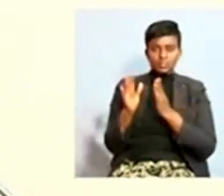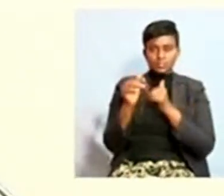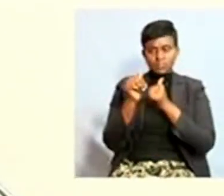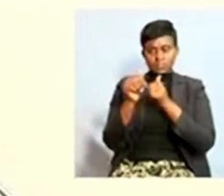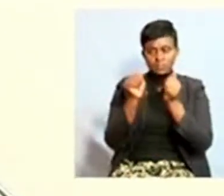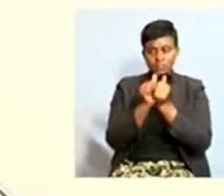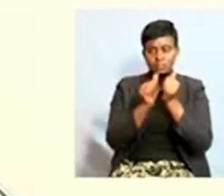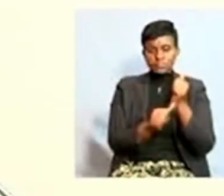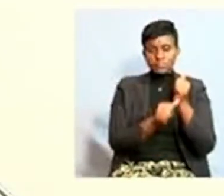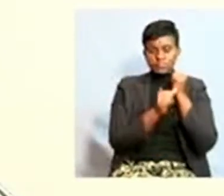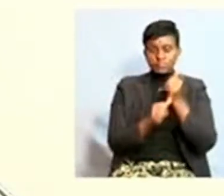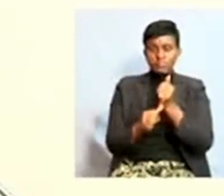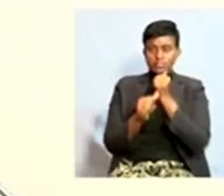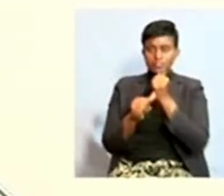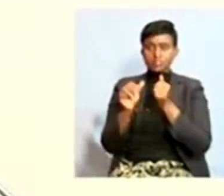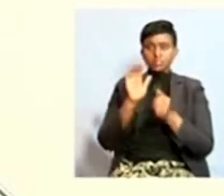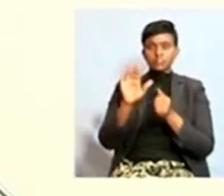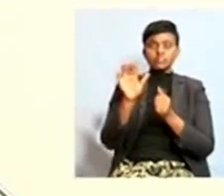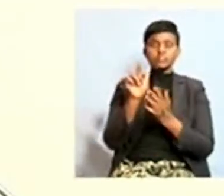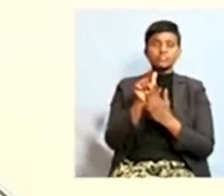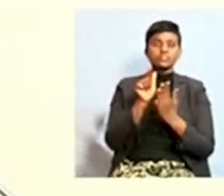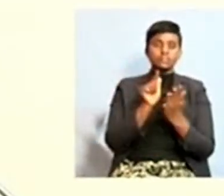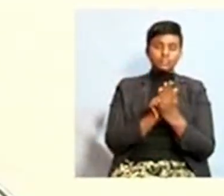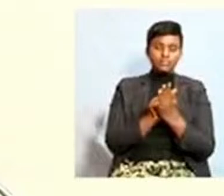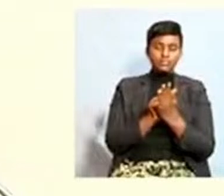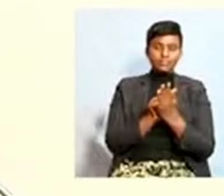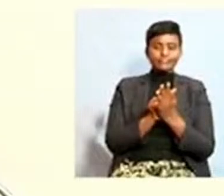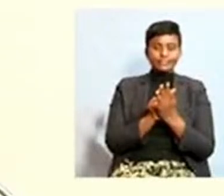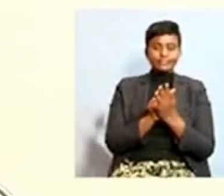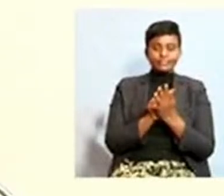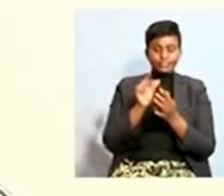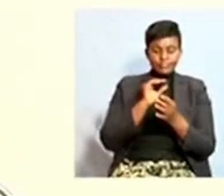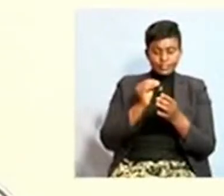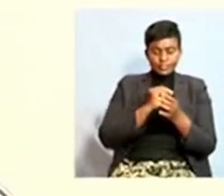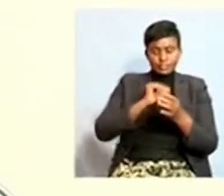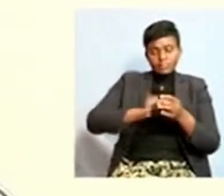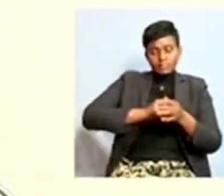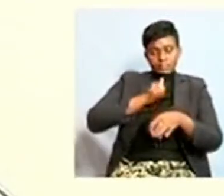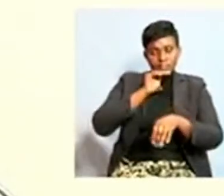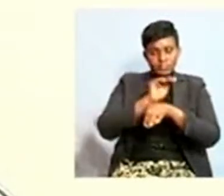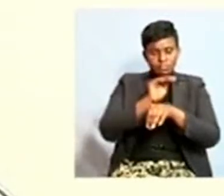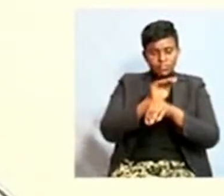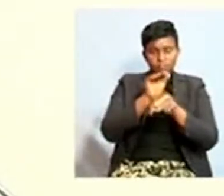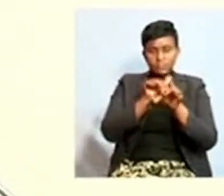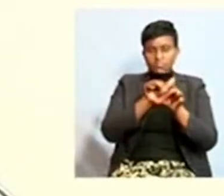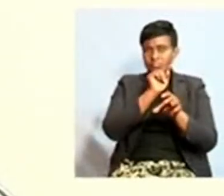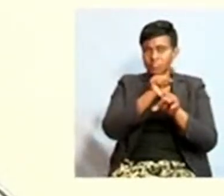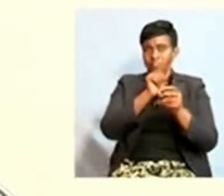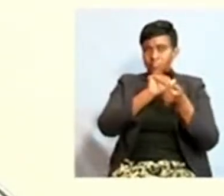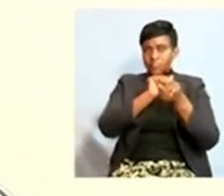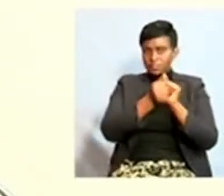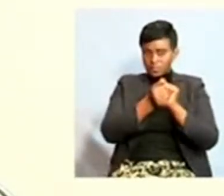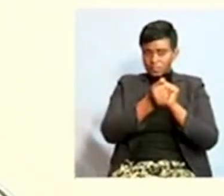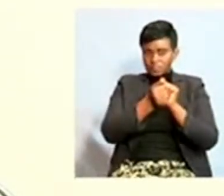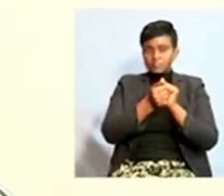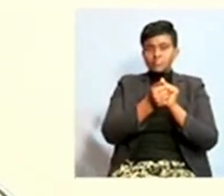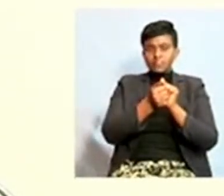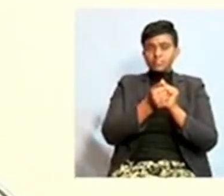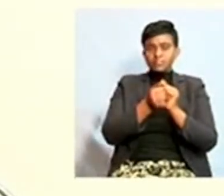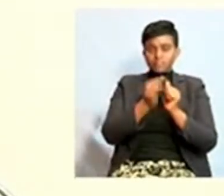the agency's statutes. Our comment on this article is that